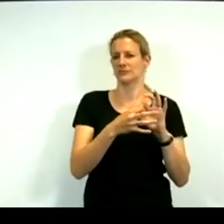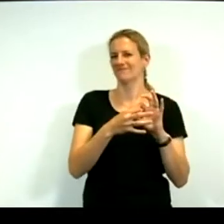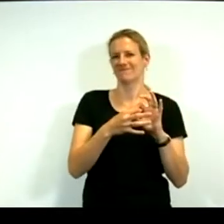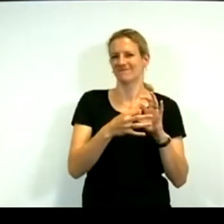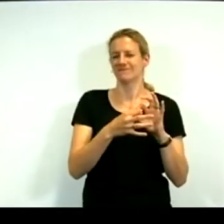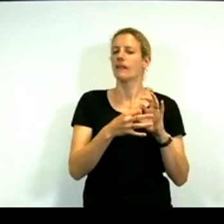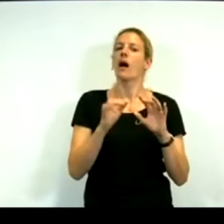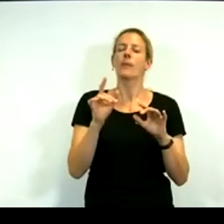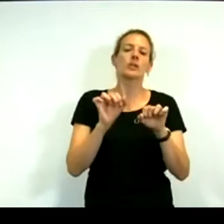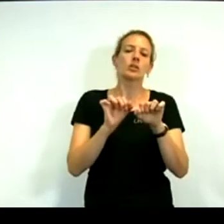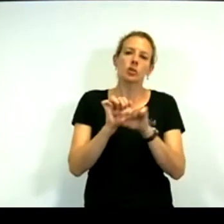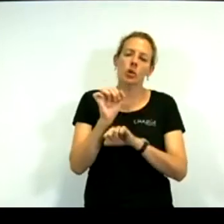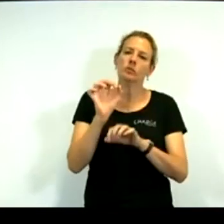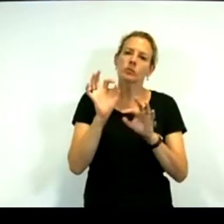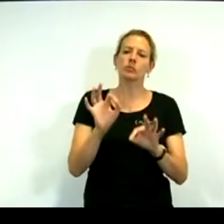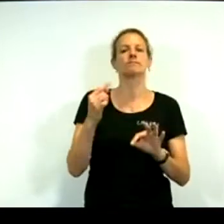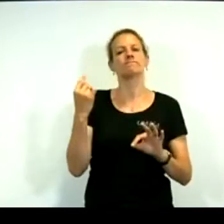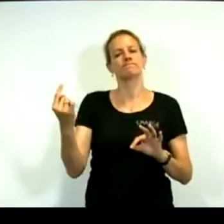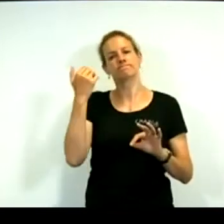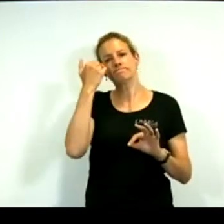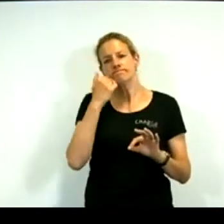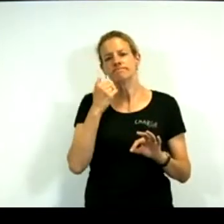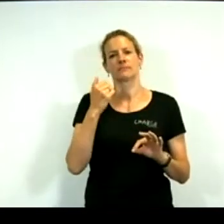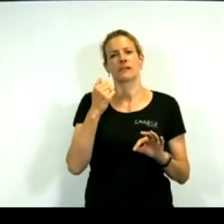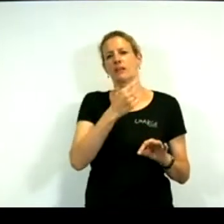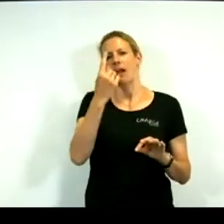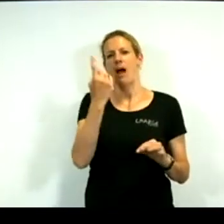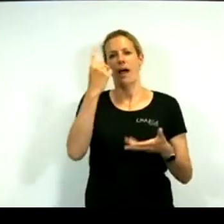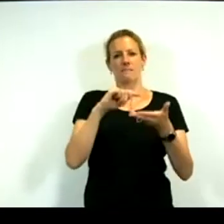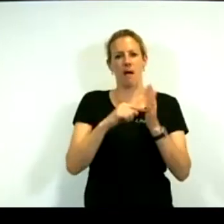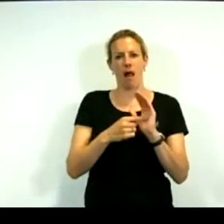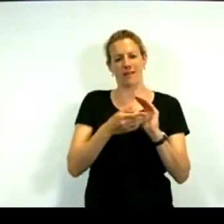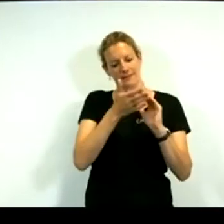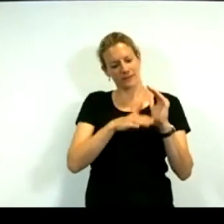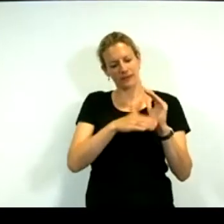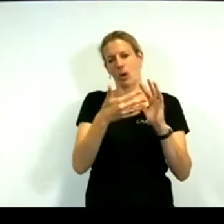retina at least once a year to see how it looks.